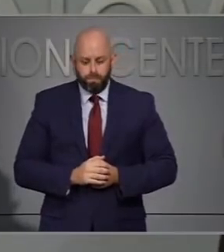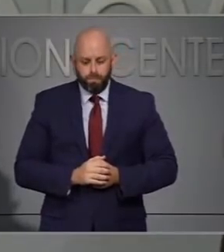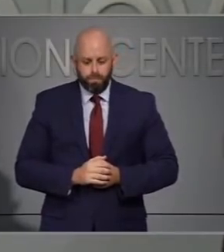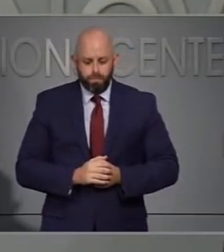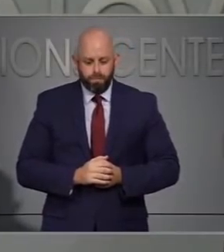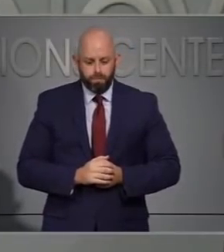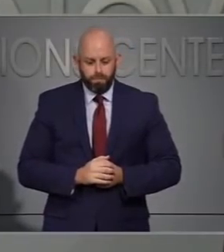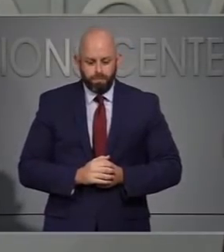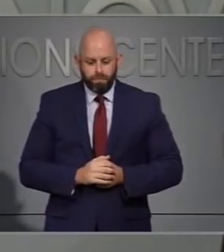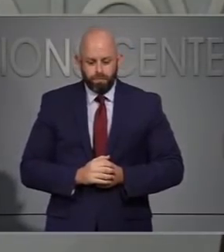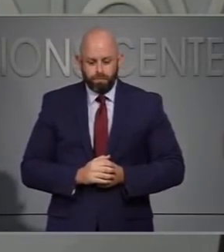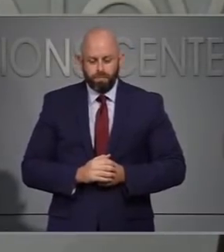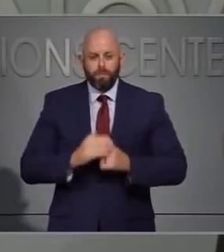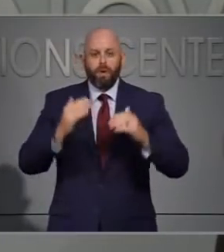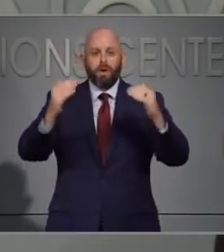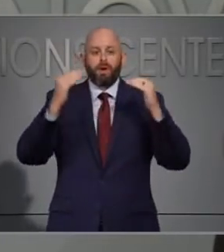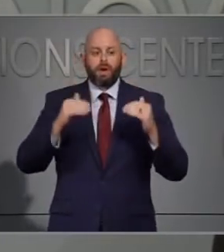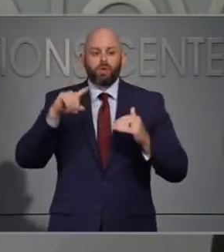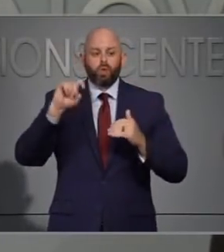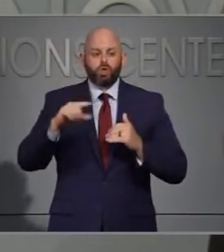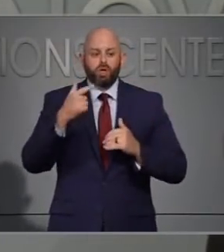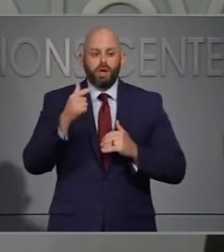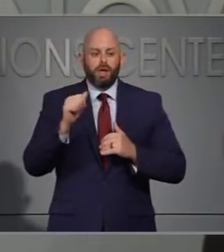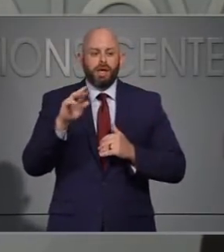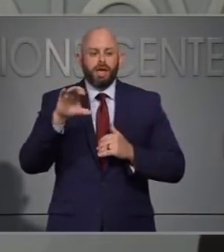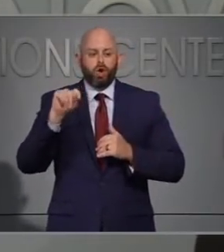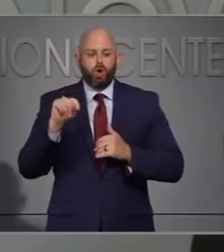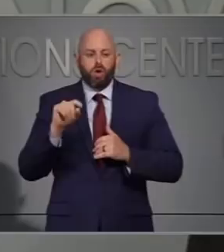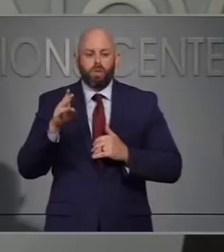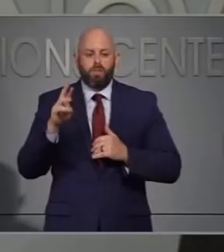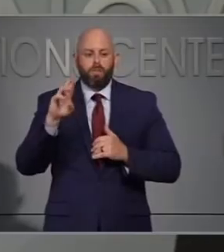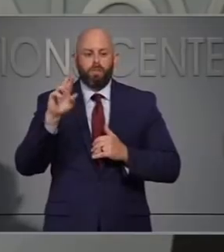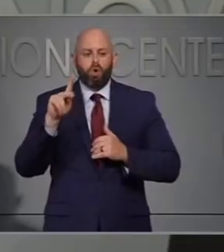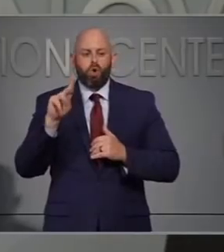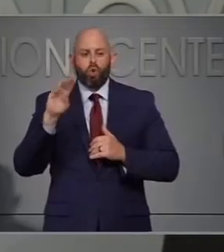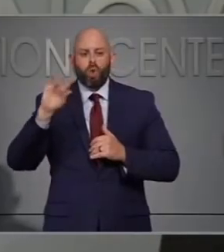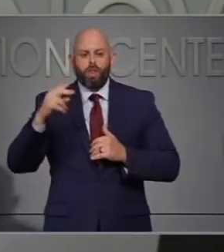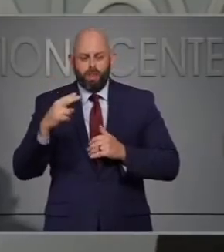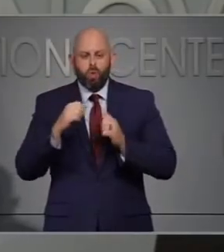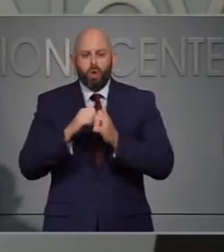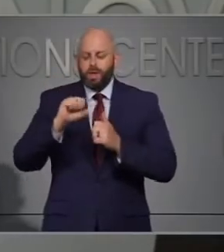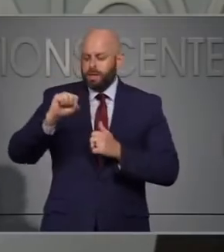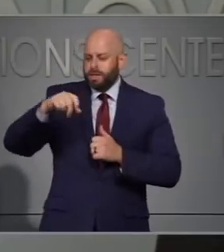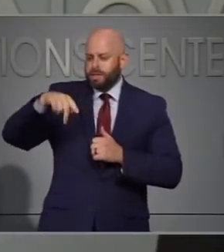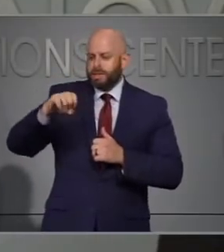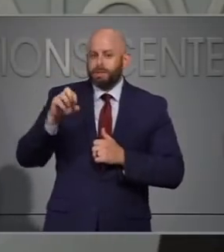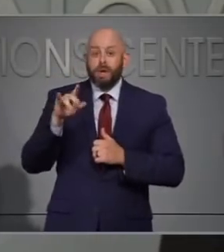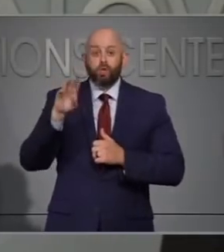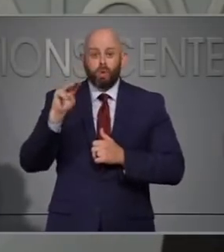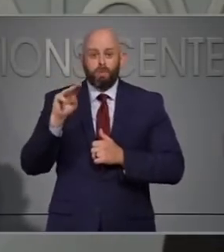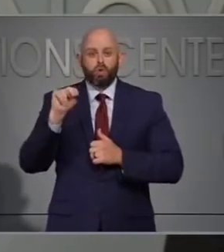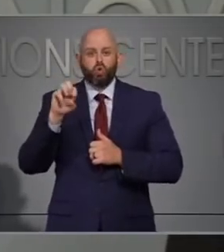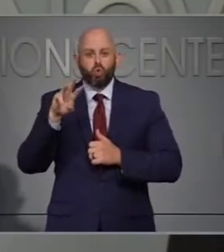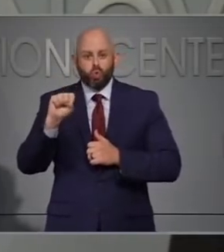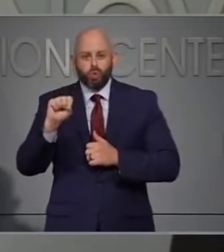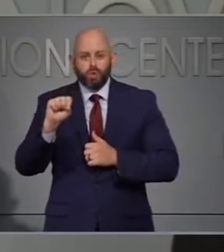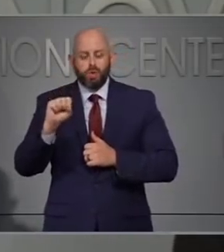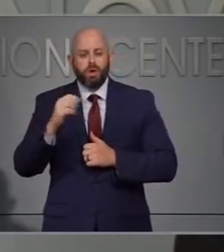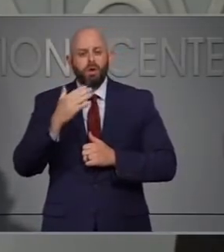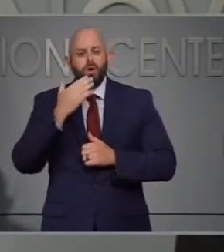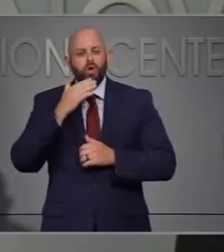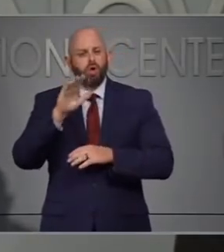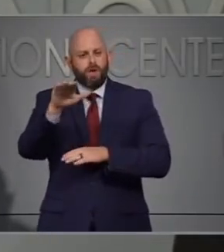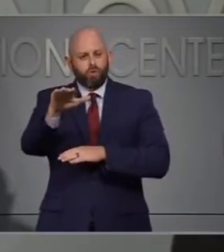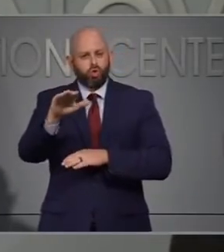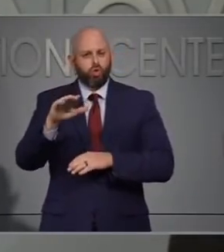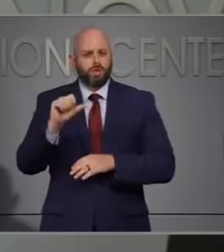Our next question is from Garrett Bergquist with Spectrum News. Good afternoon, Dr. Cohen. Garrett Bergquist with